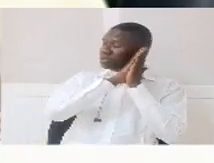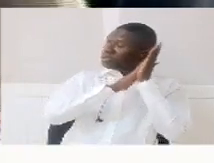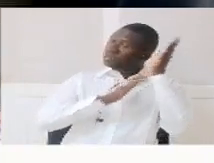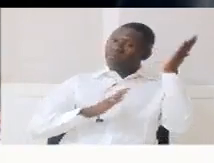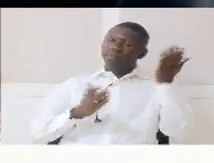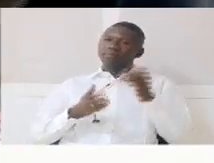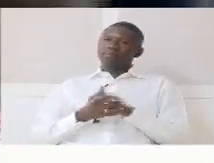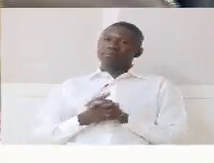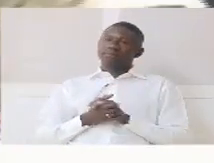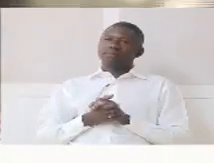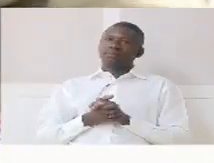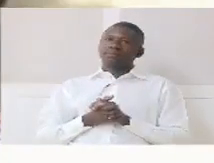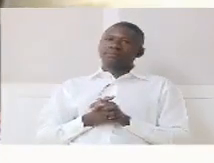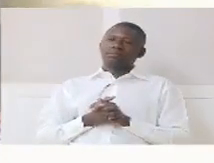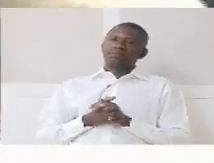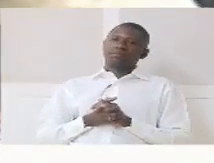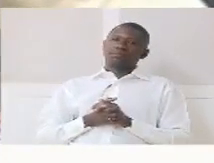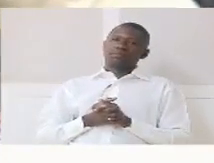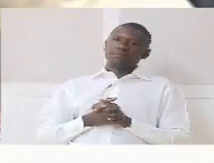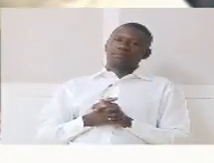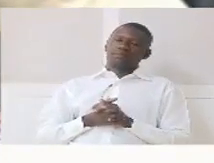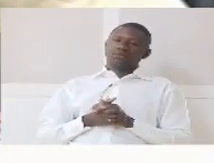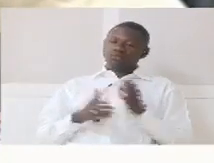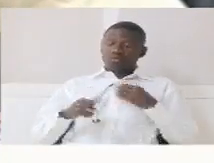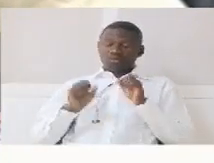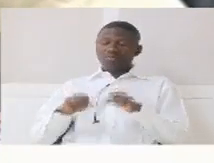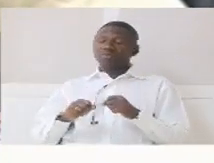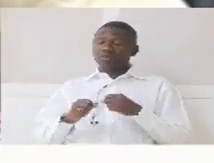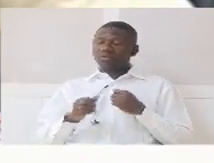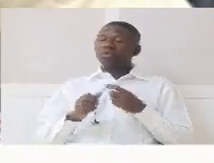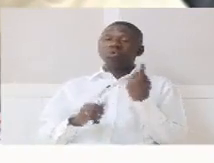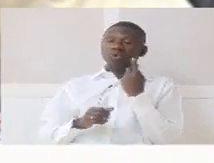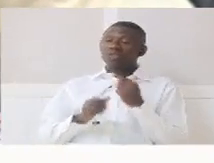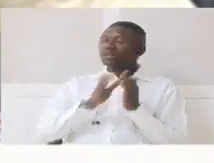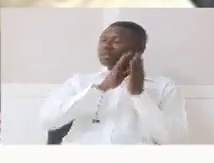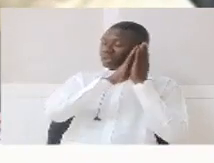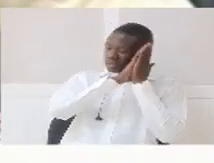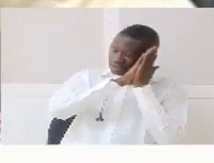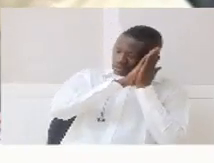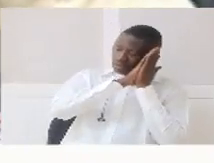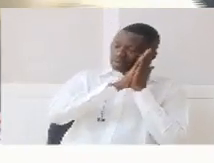ke tribulol deni sielo da be la ribe break la. Some of them sleep in the afternoon when the cell